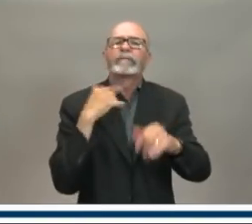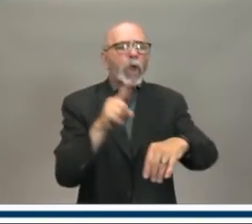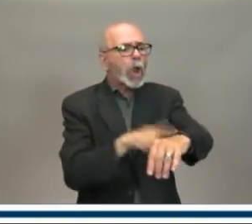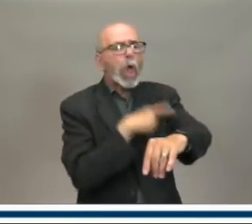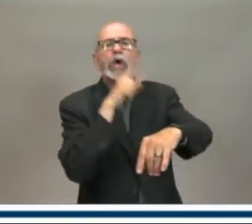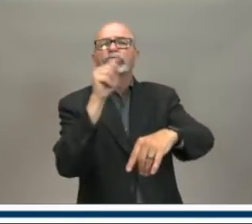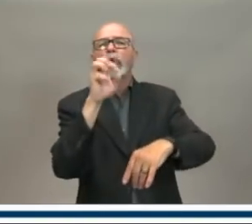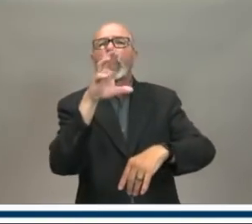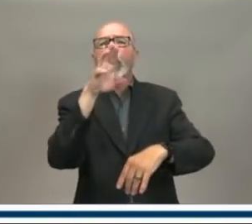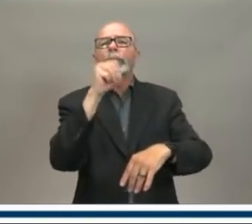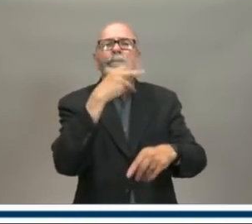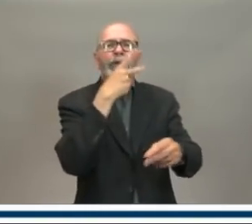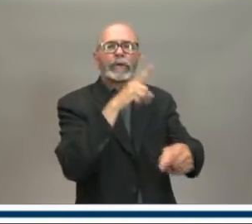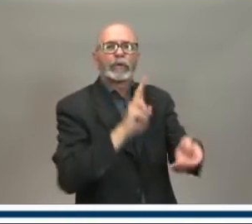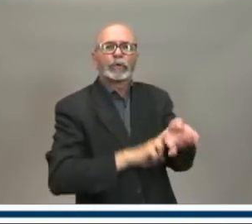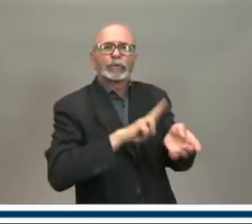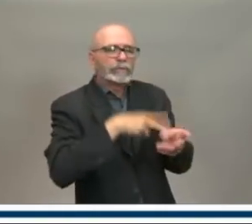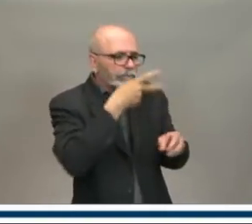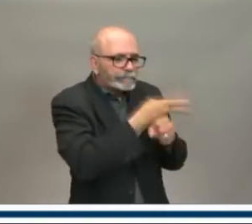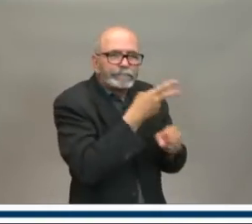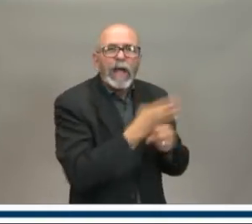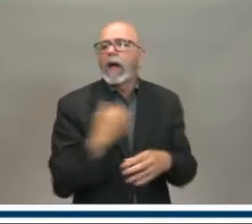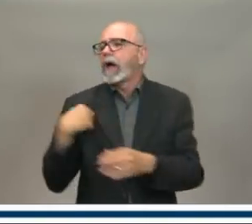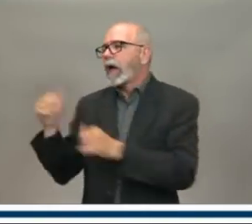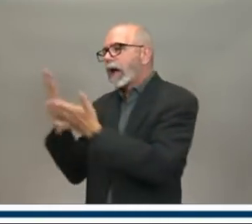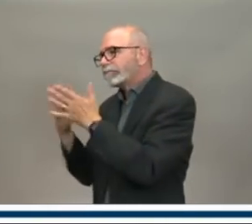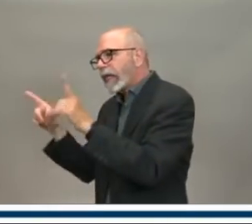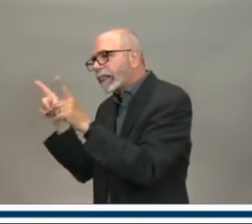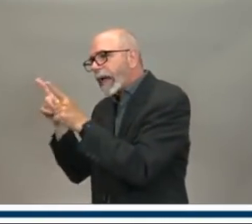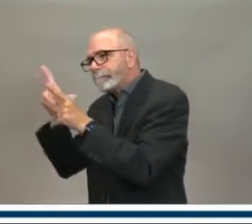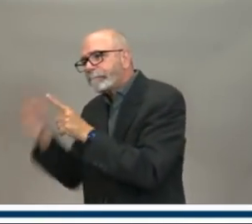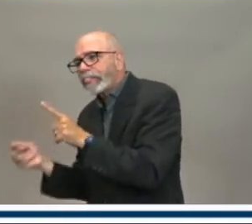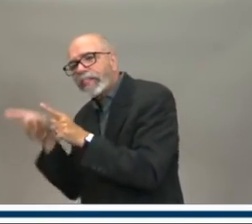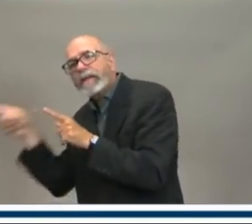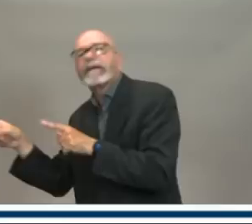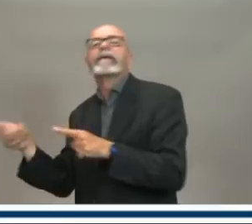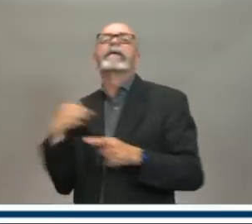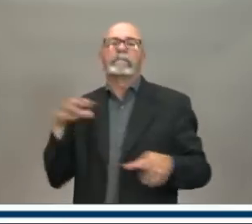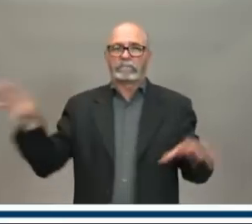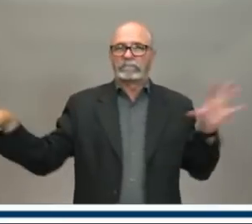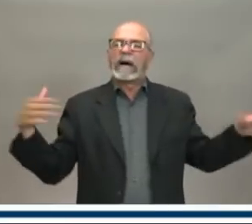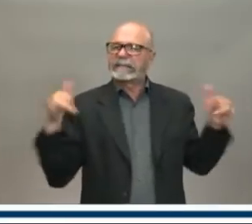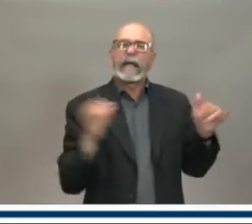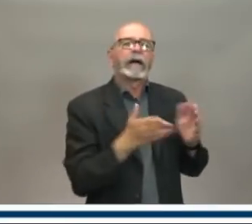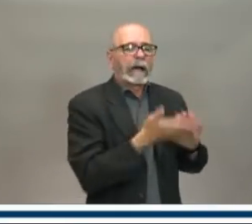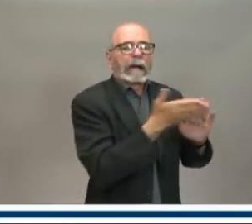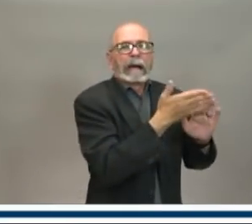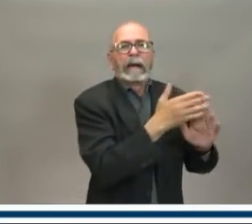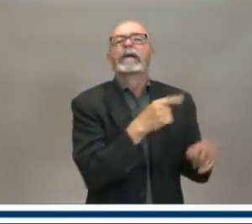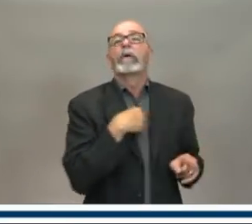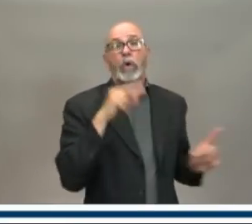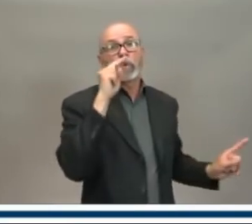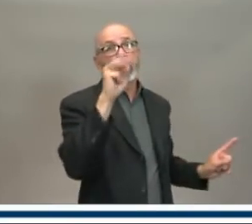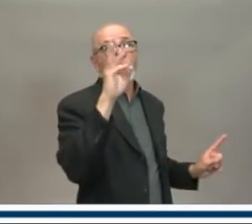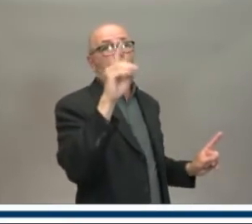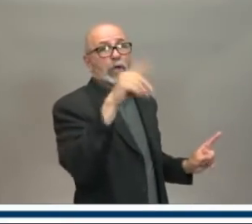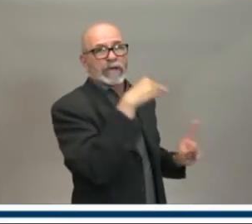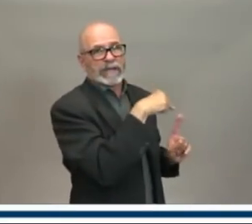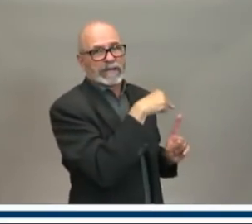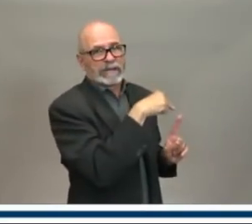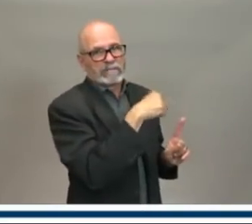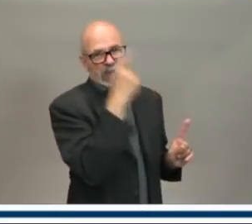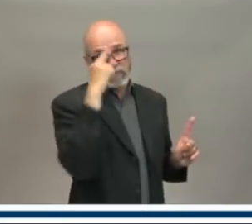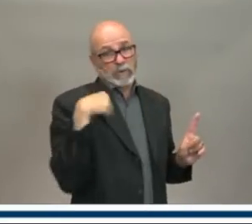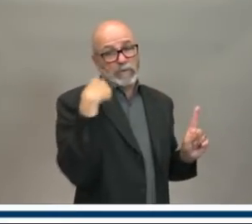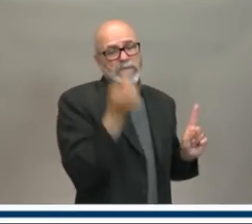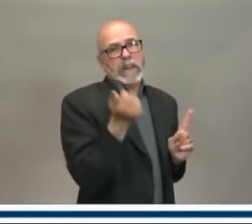and unlicensed seniors facilities with active cases of COVID-19. One of those is Northwood, their Halifax campus, which has 19